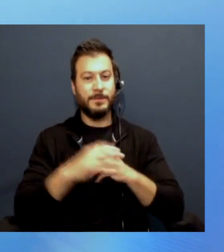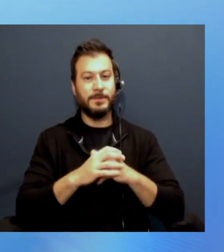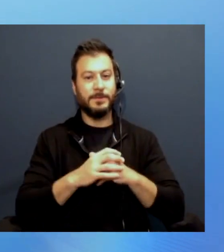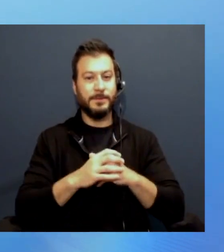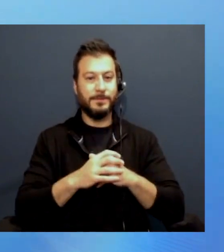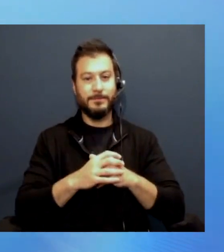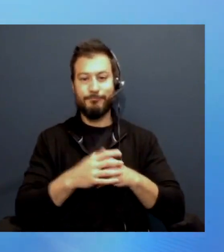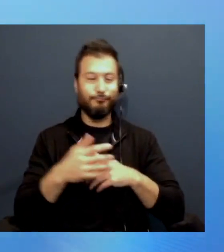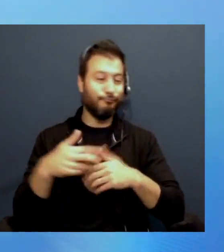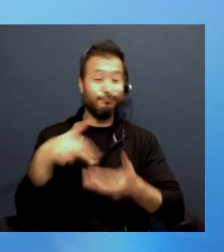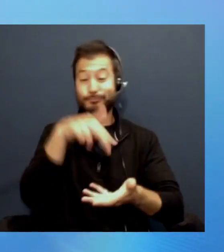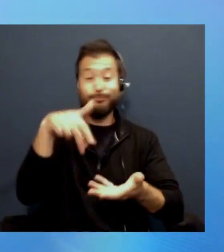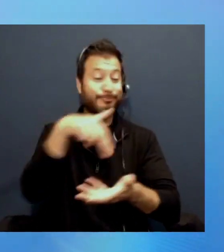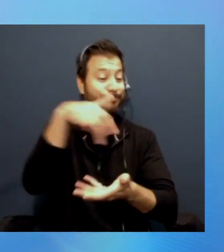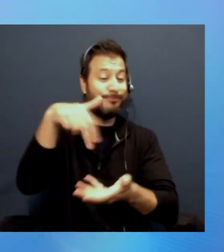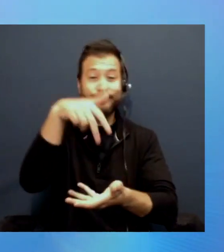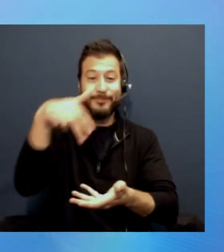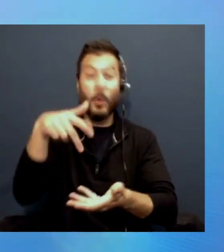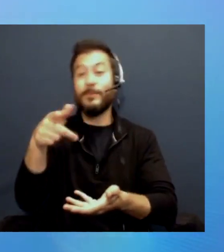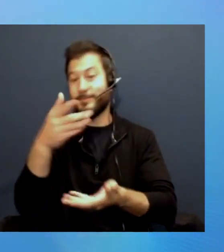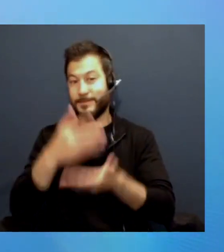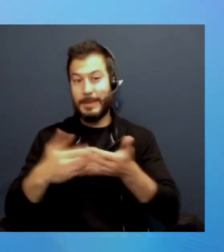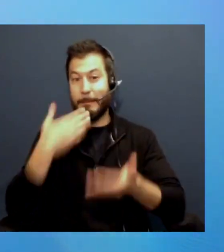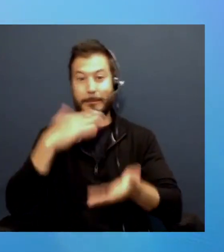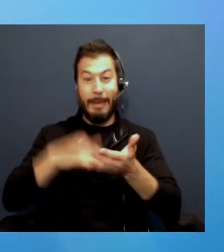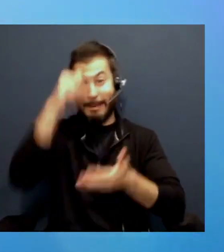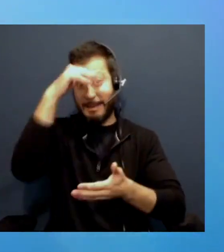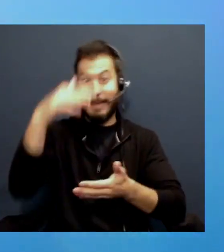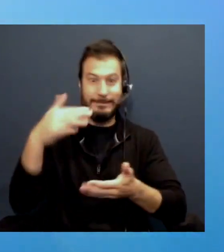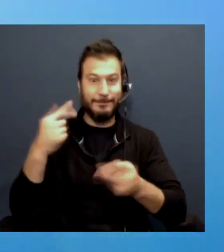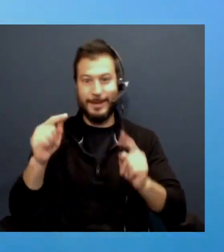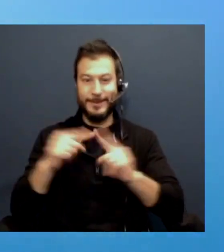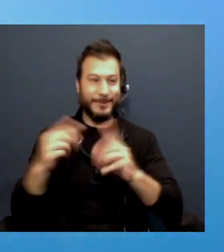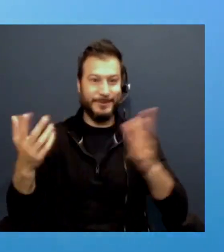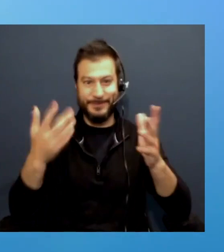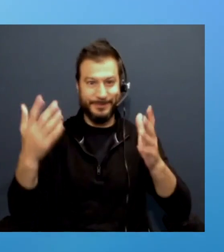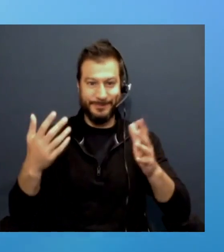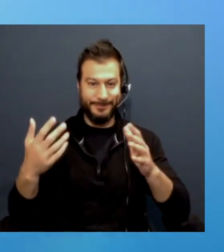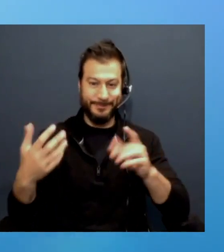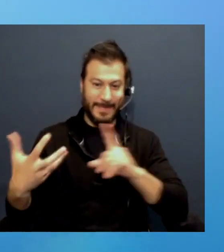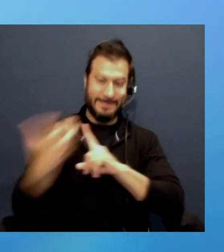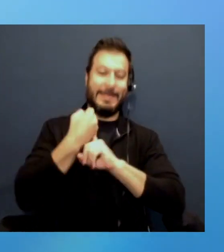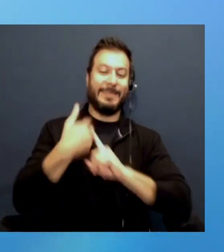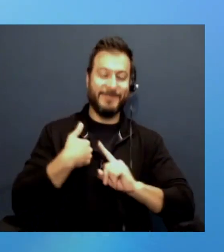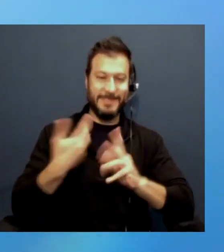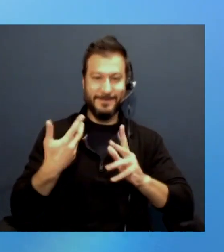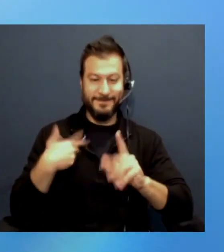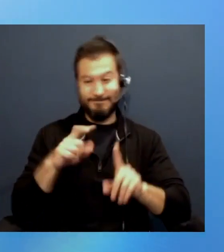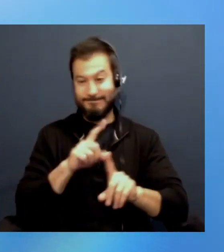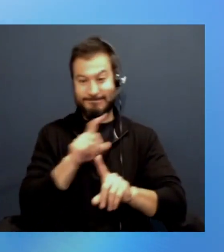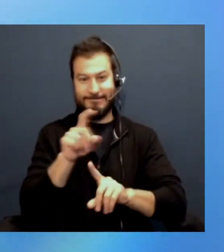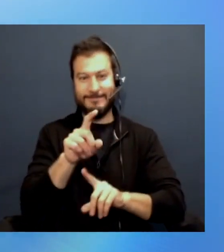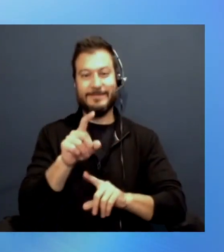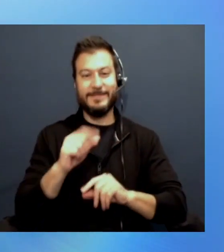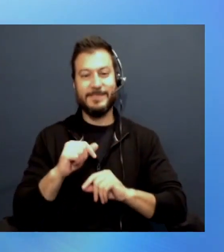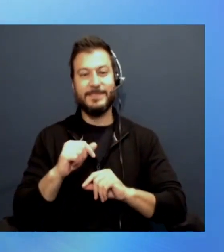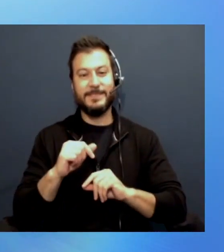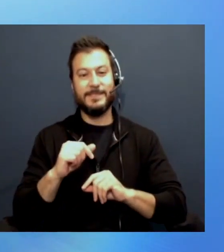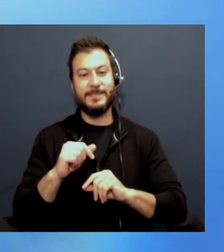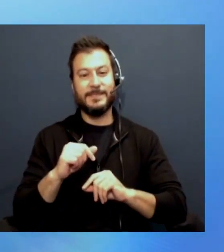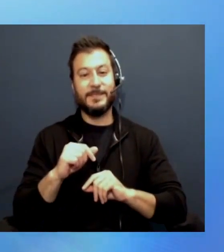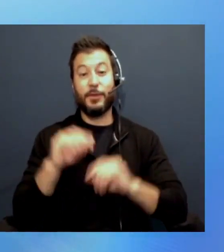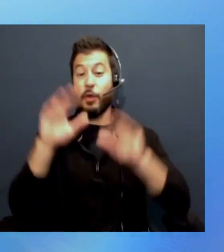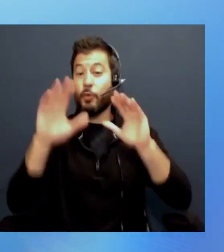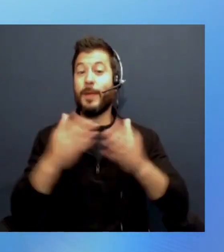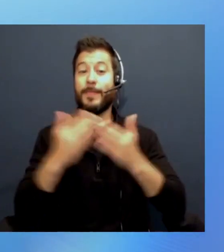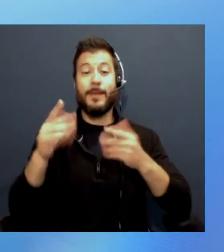world, walking around, and there's some bad guys here trying to attack me.